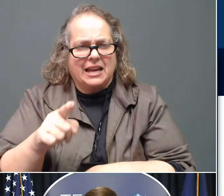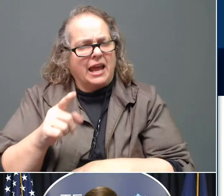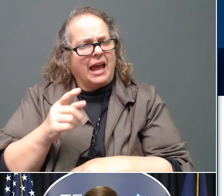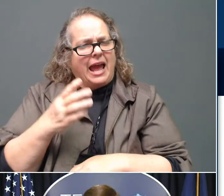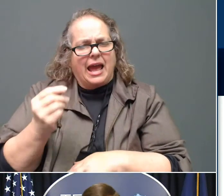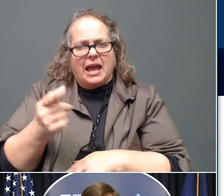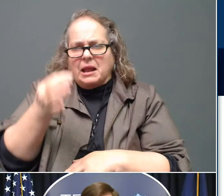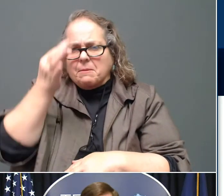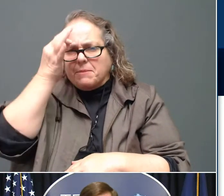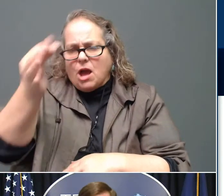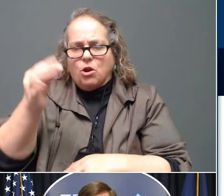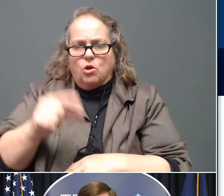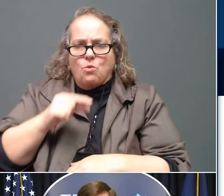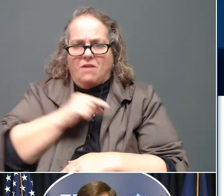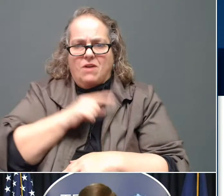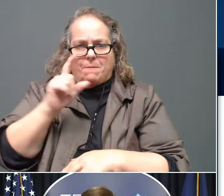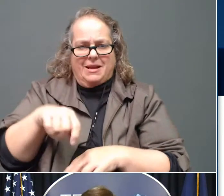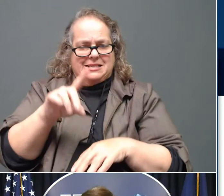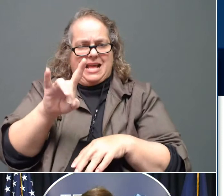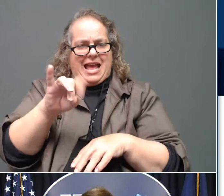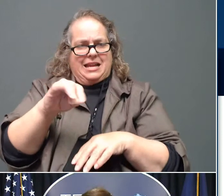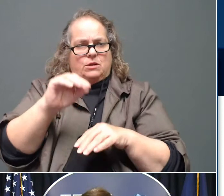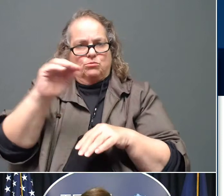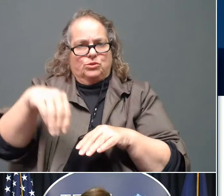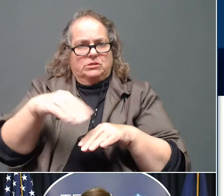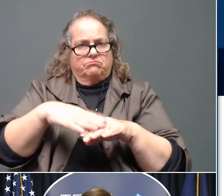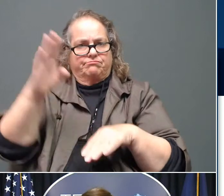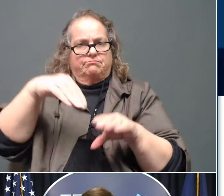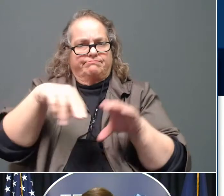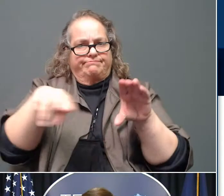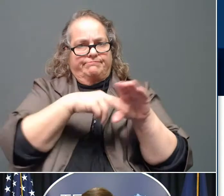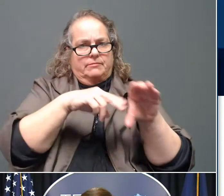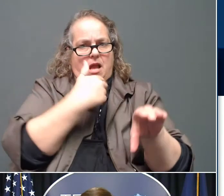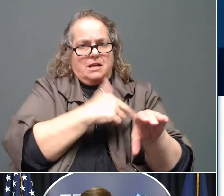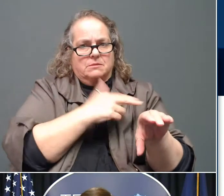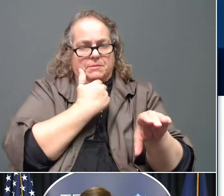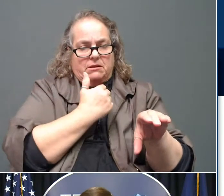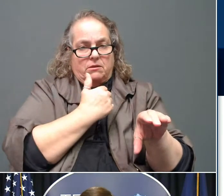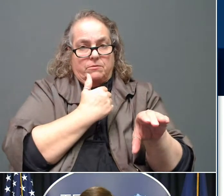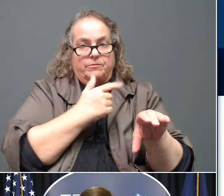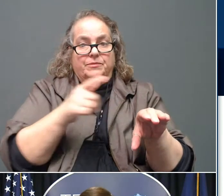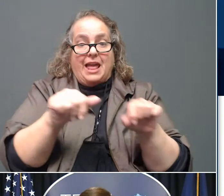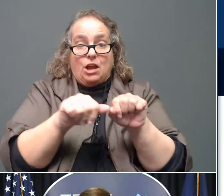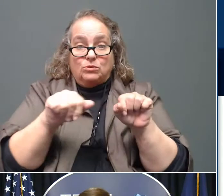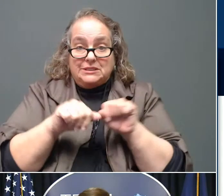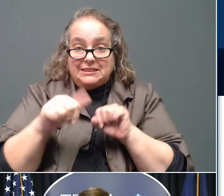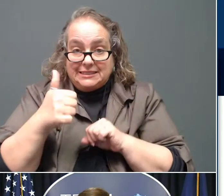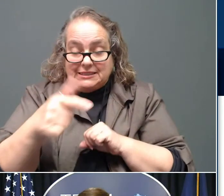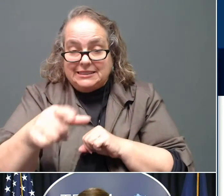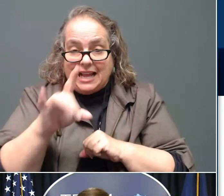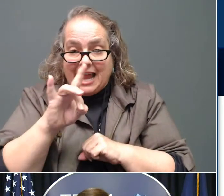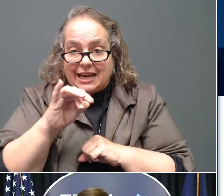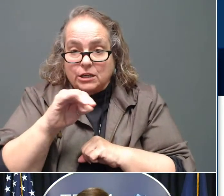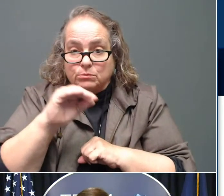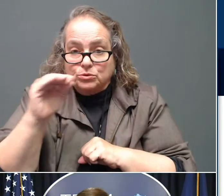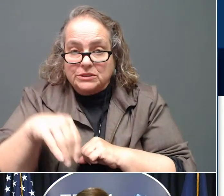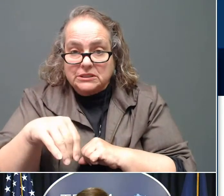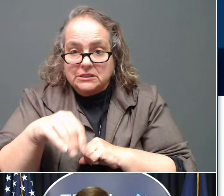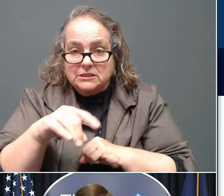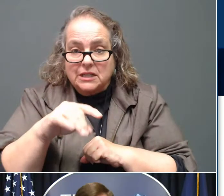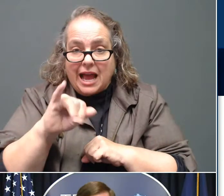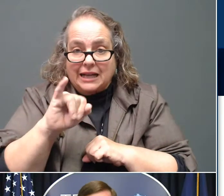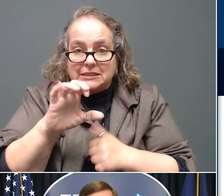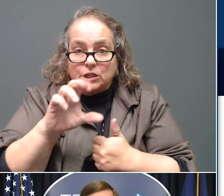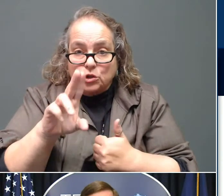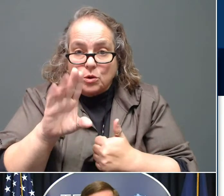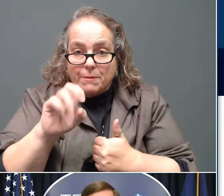at 80% or more in one of those 3 categories. Area 10 is at 80% flat on ICU beds. Area